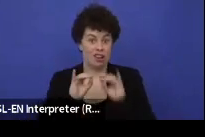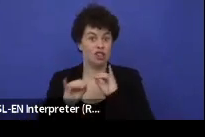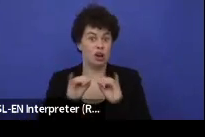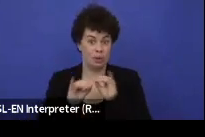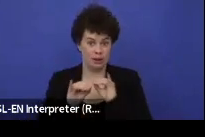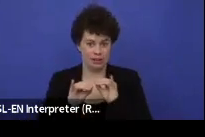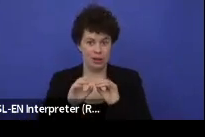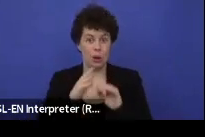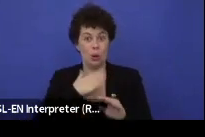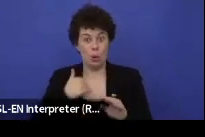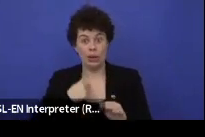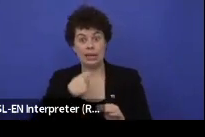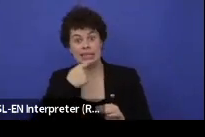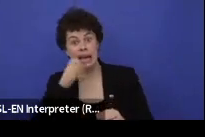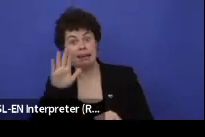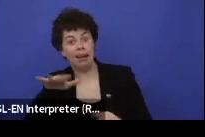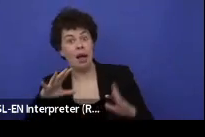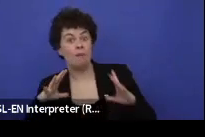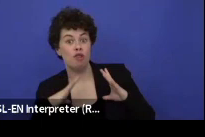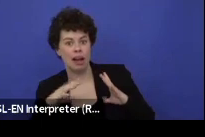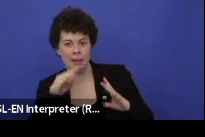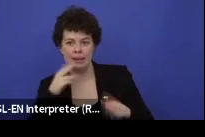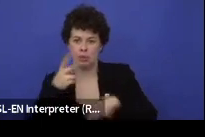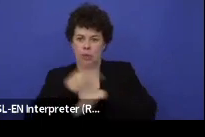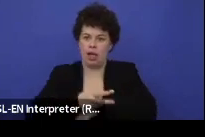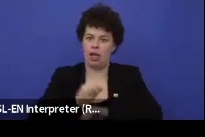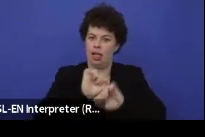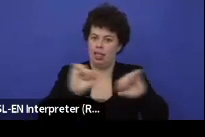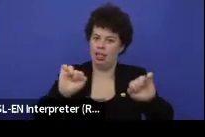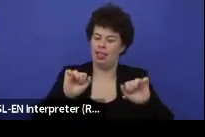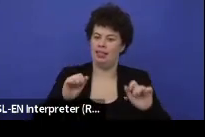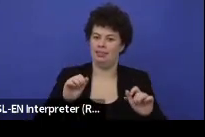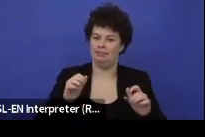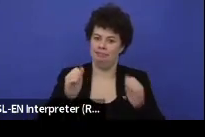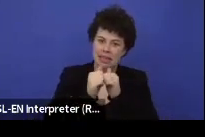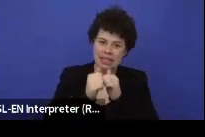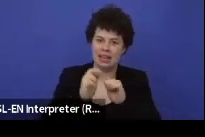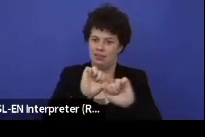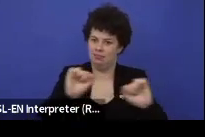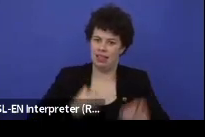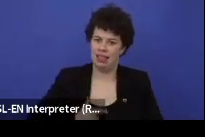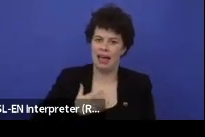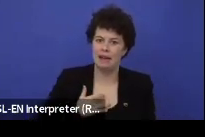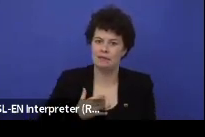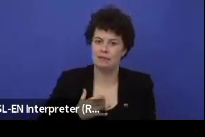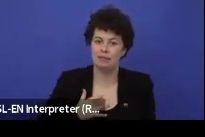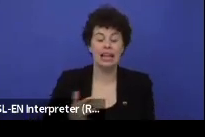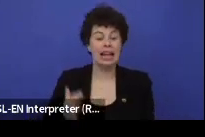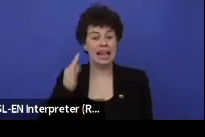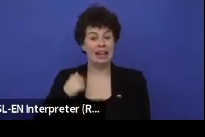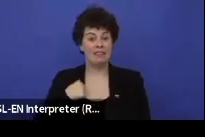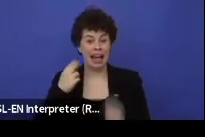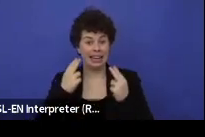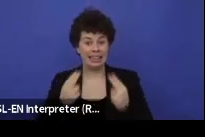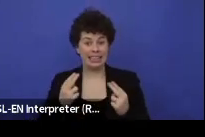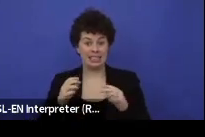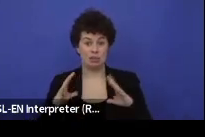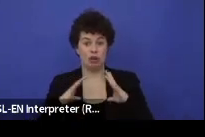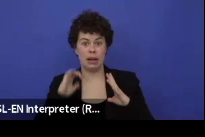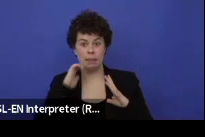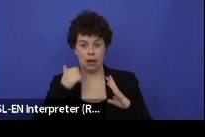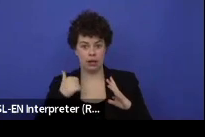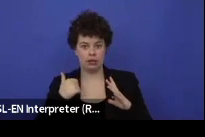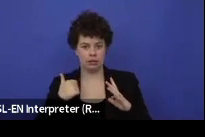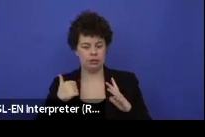doing stuff, and we're intruding upon somebody else. She says, if I needed a break because I've done it before when I've